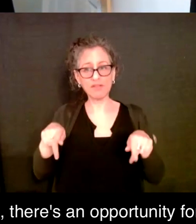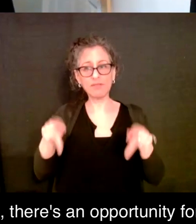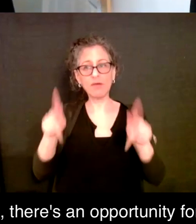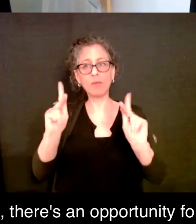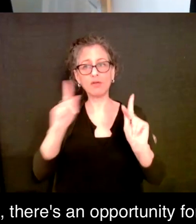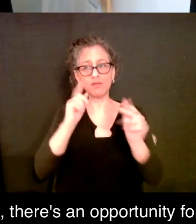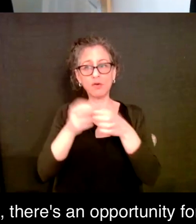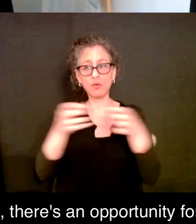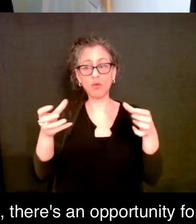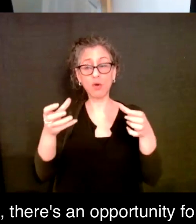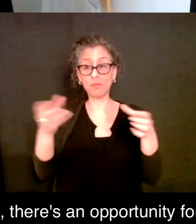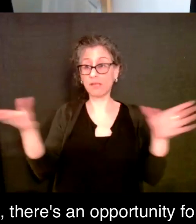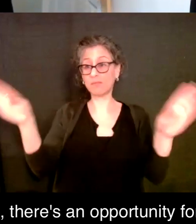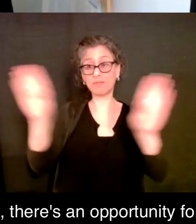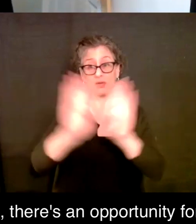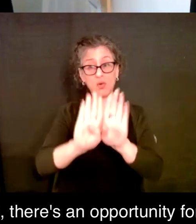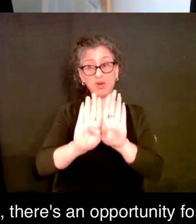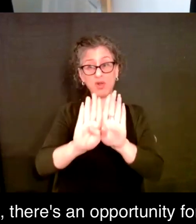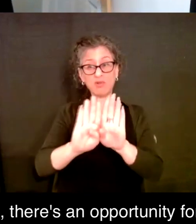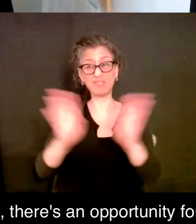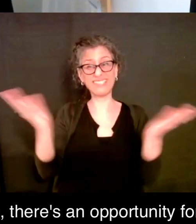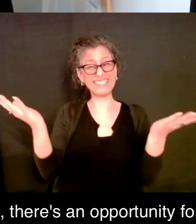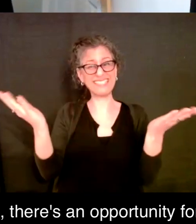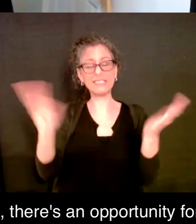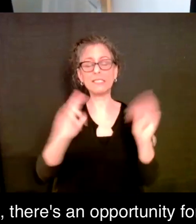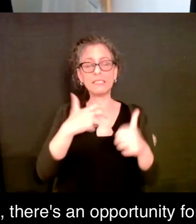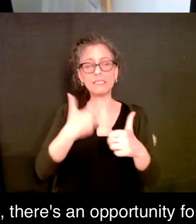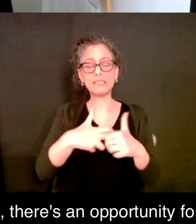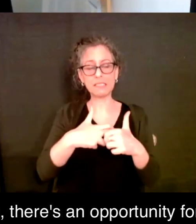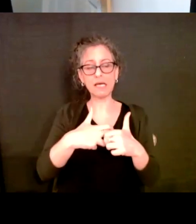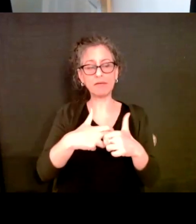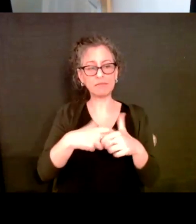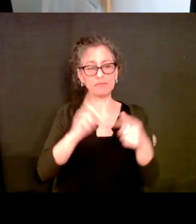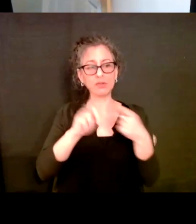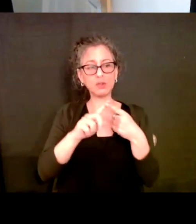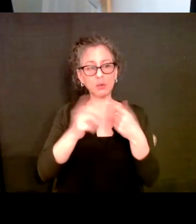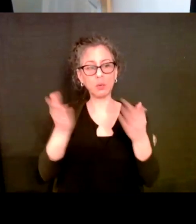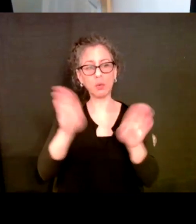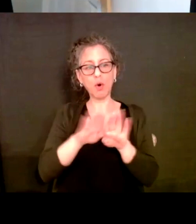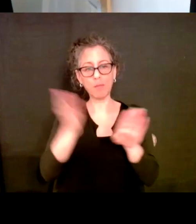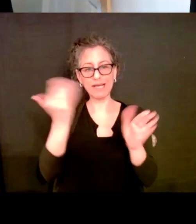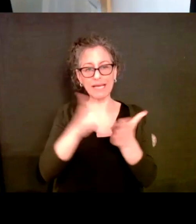door is closed, it's very hard to reopen it.